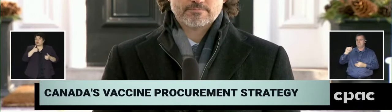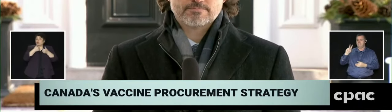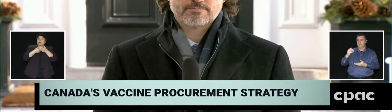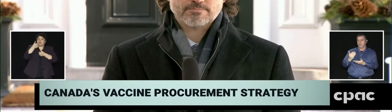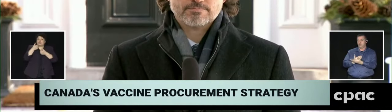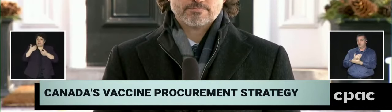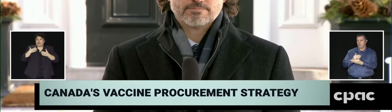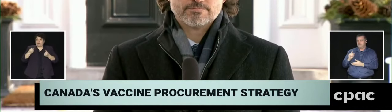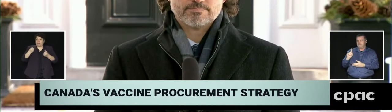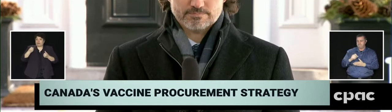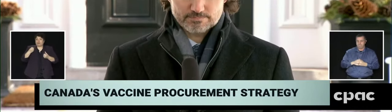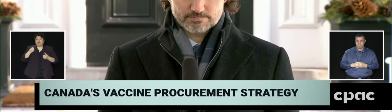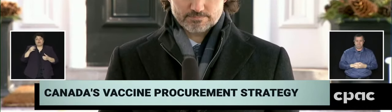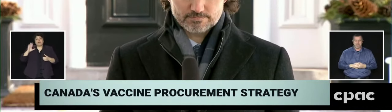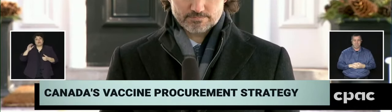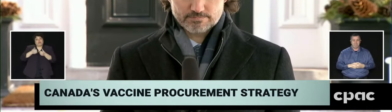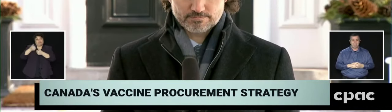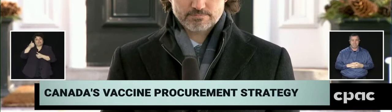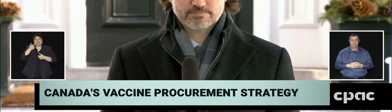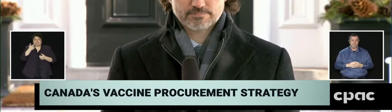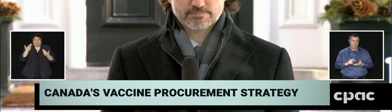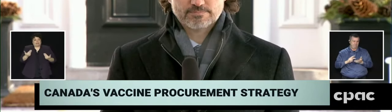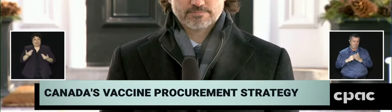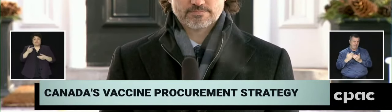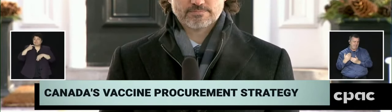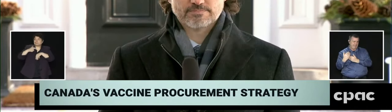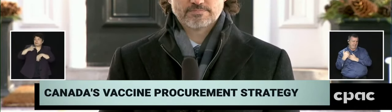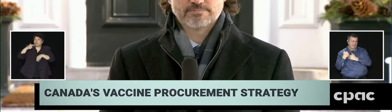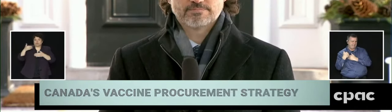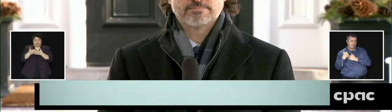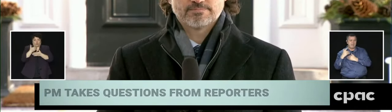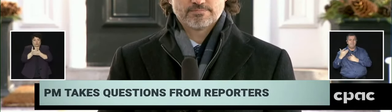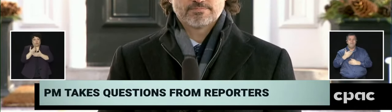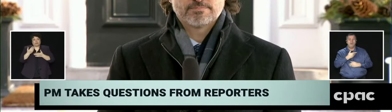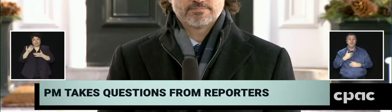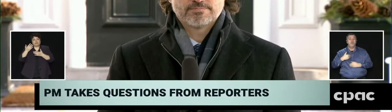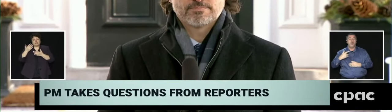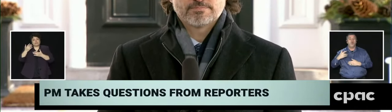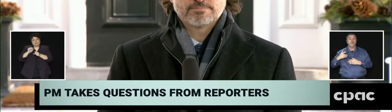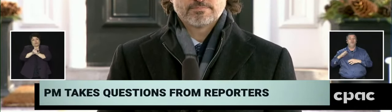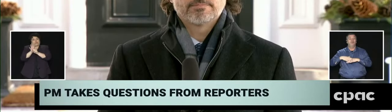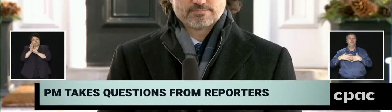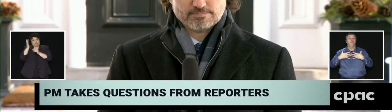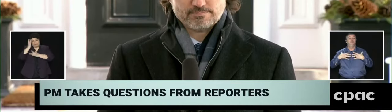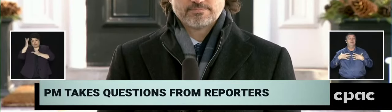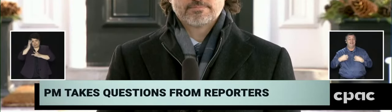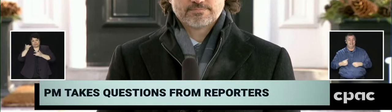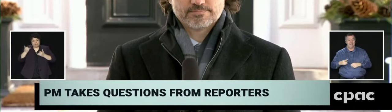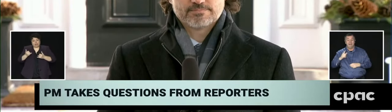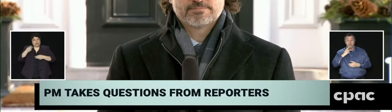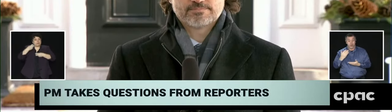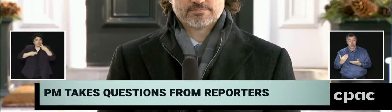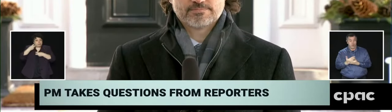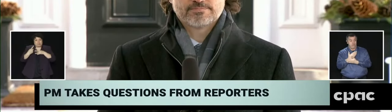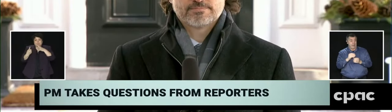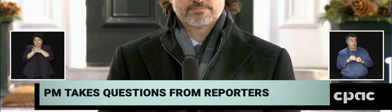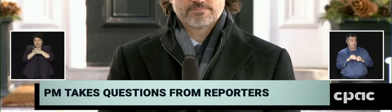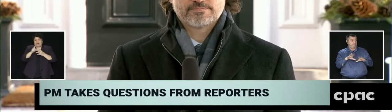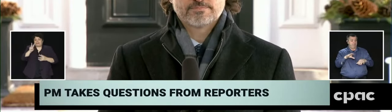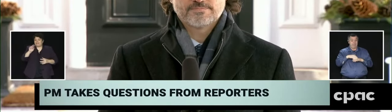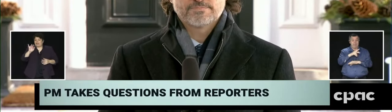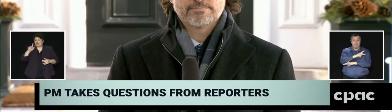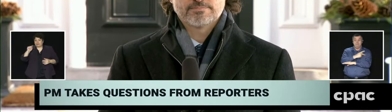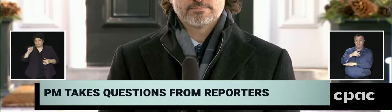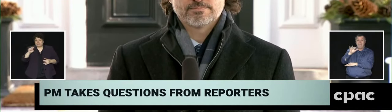has said we're entering a new pandemic now because of the emergence in the province of variants from South Africa, Brazil, and